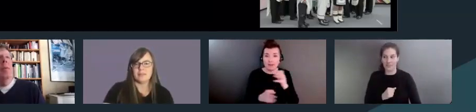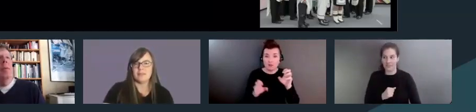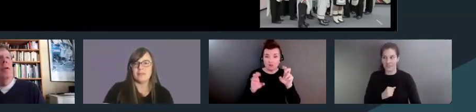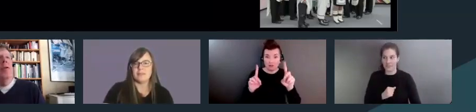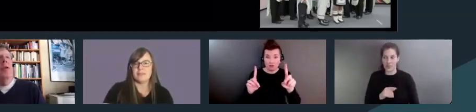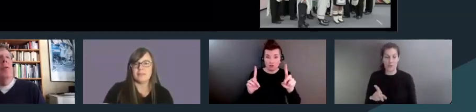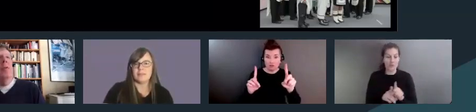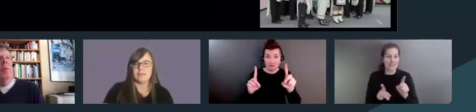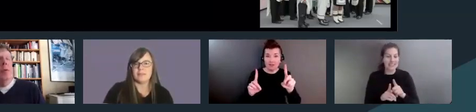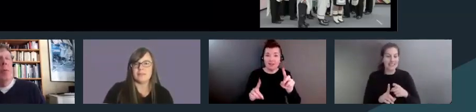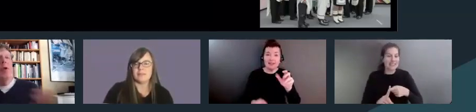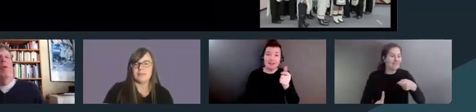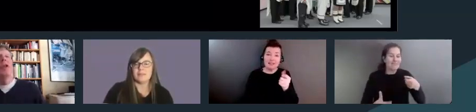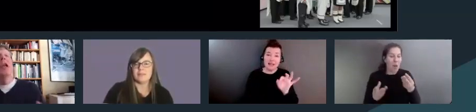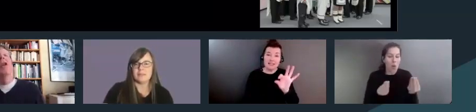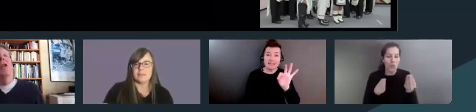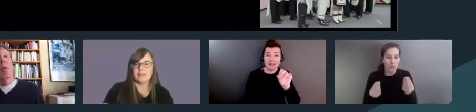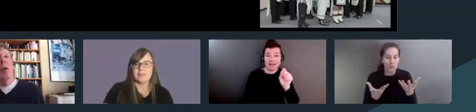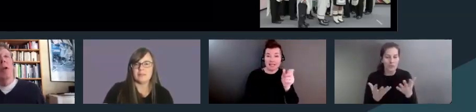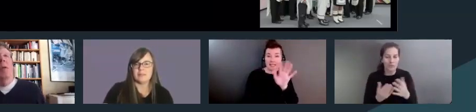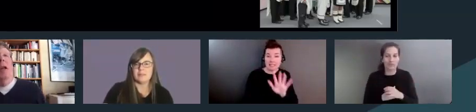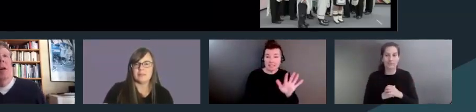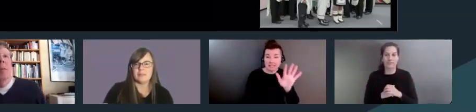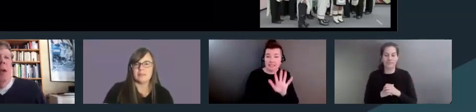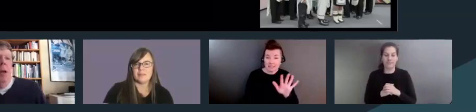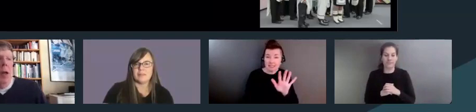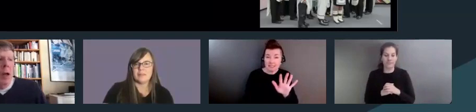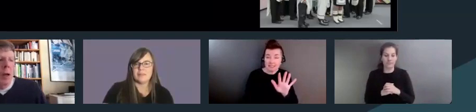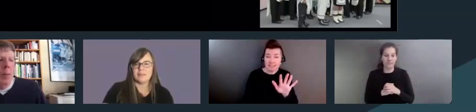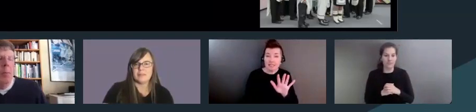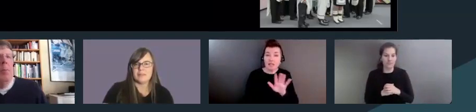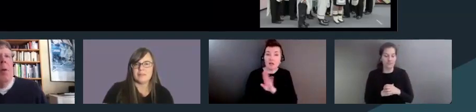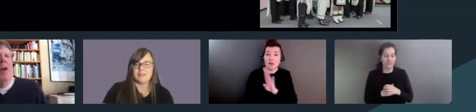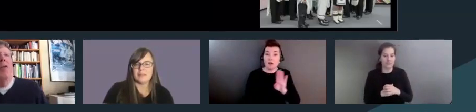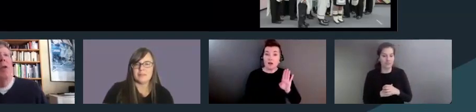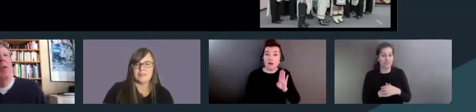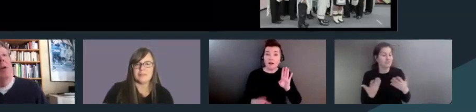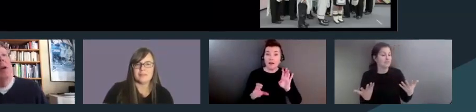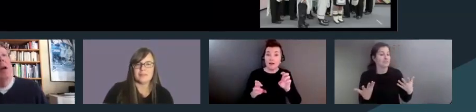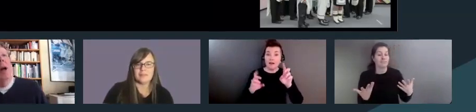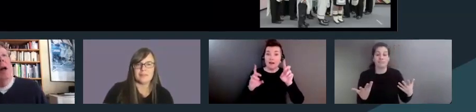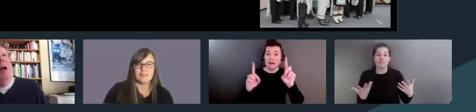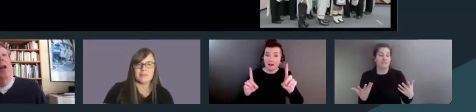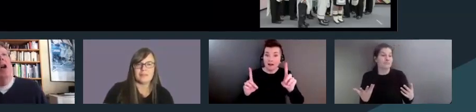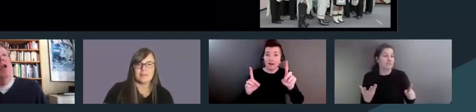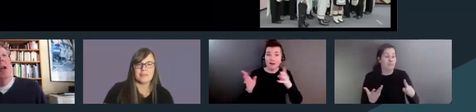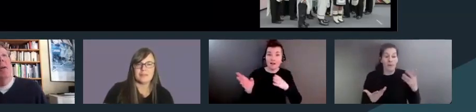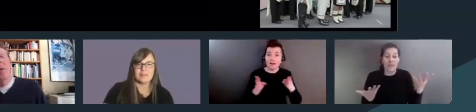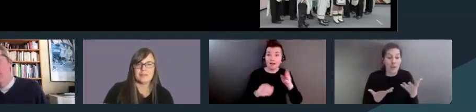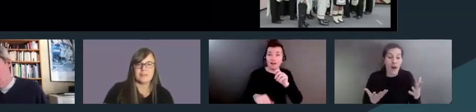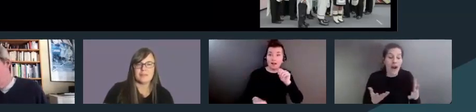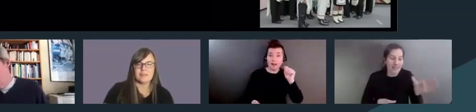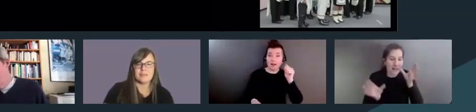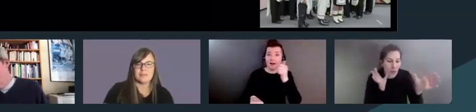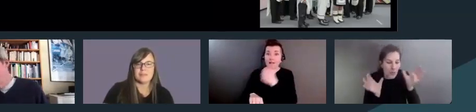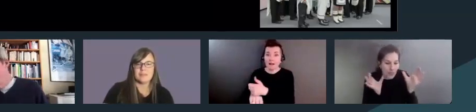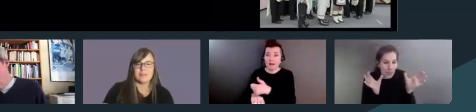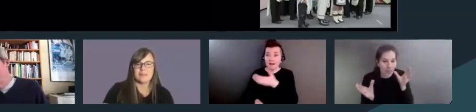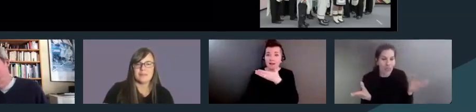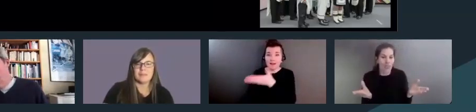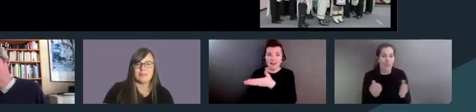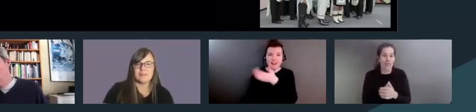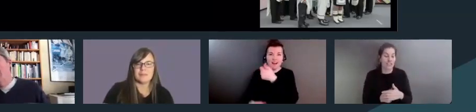the Nunavut, the boards of education that were going to become part of Nunavut launched a